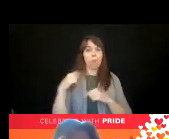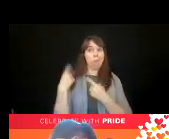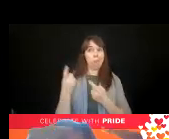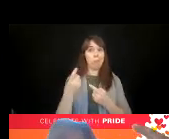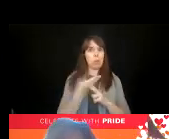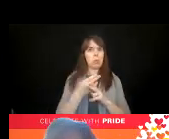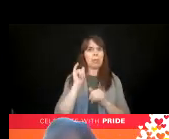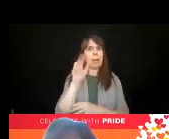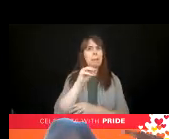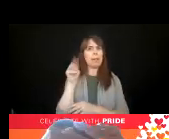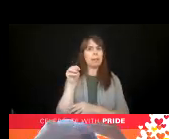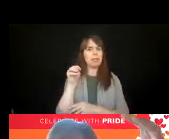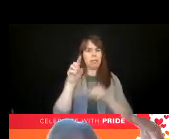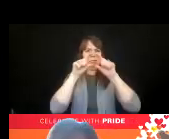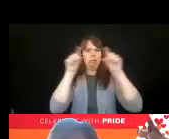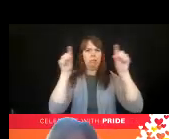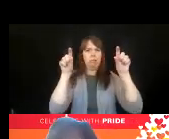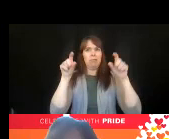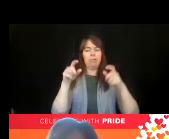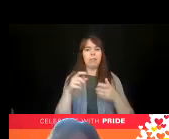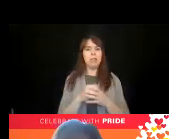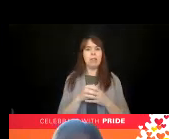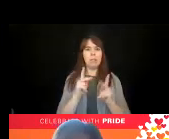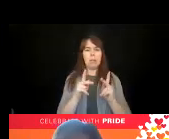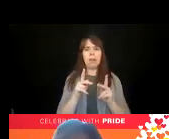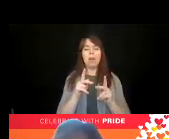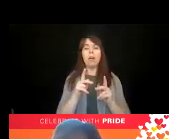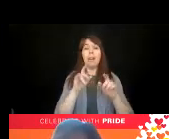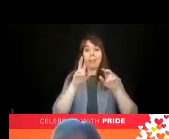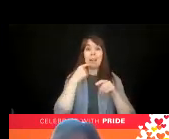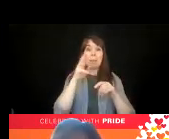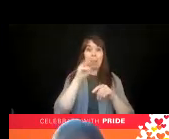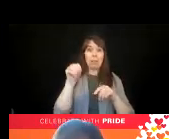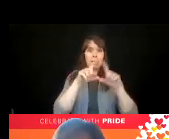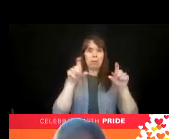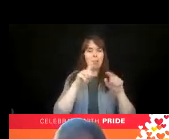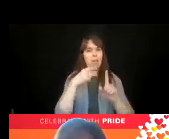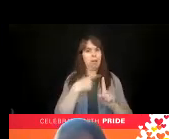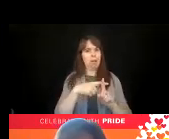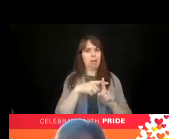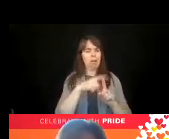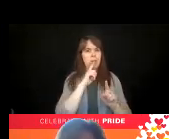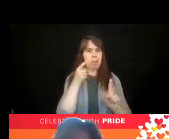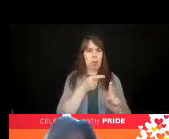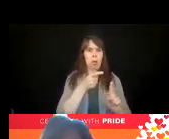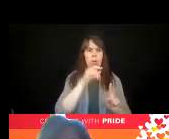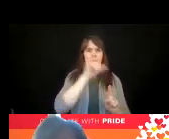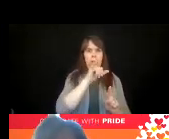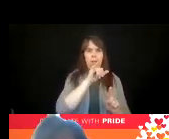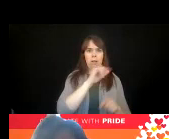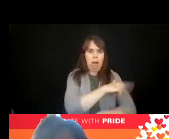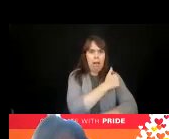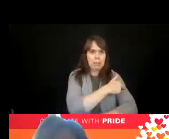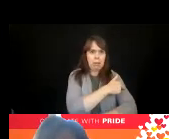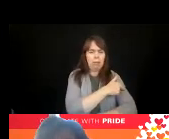Medicine. We were using it as that parent company, but then we were also using it to describe the health system. And then when you looked at the